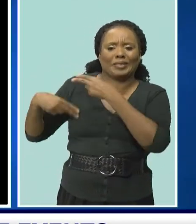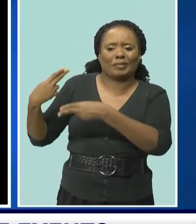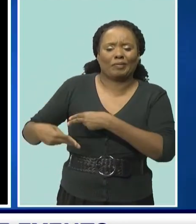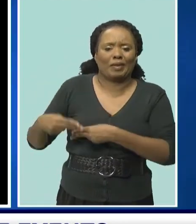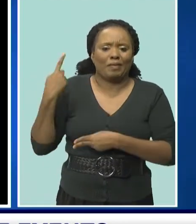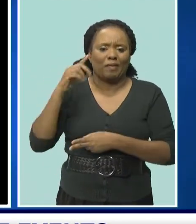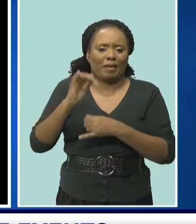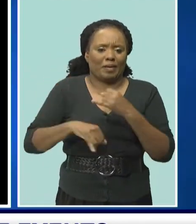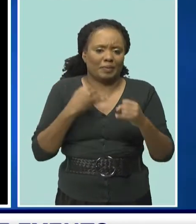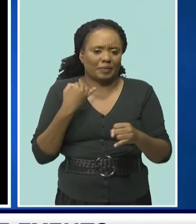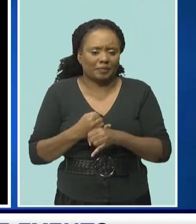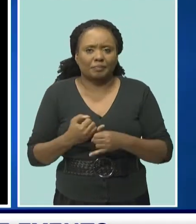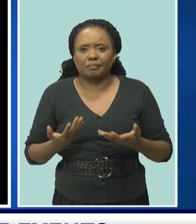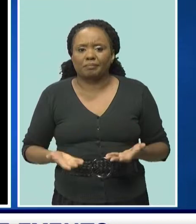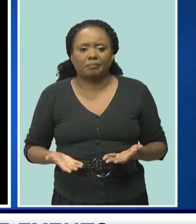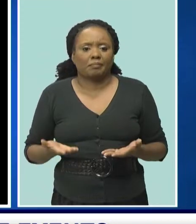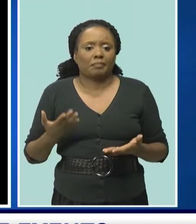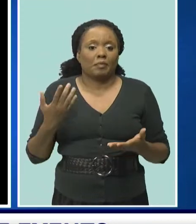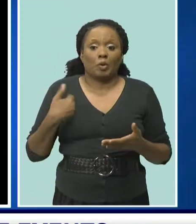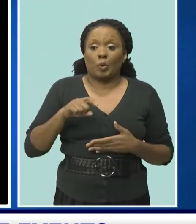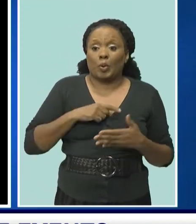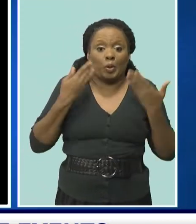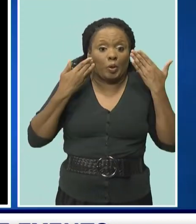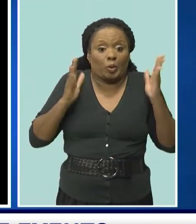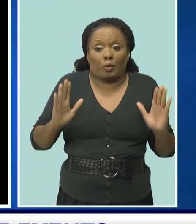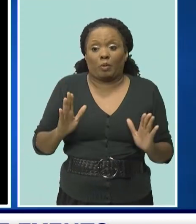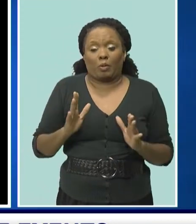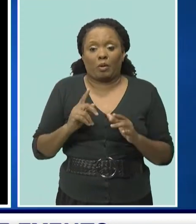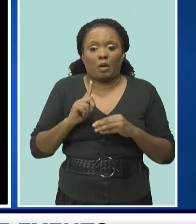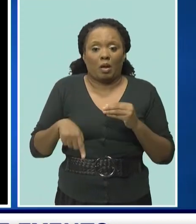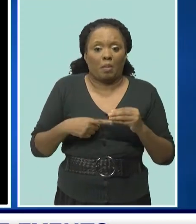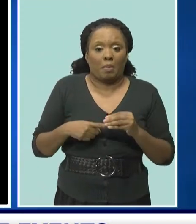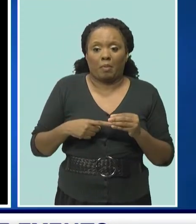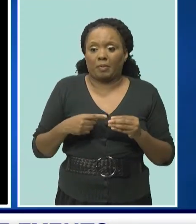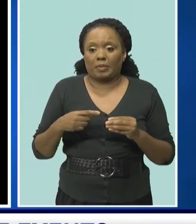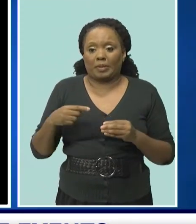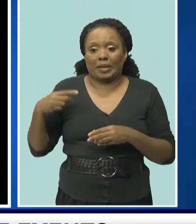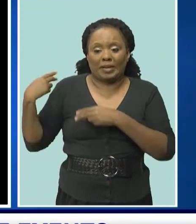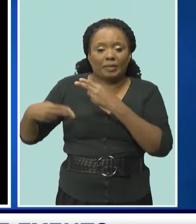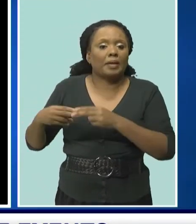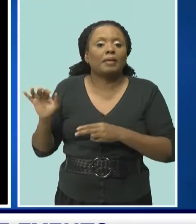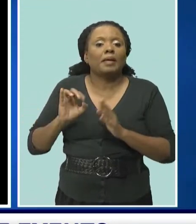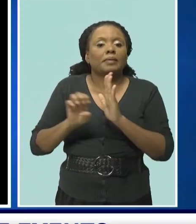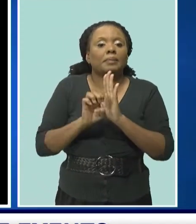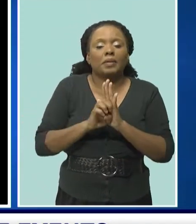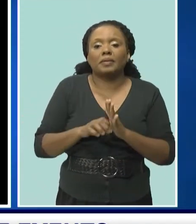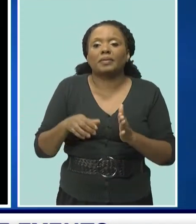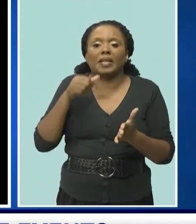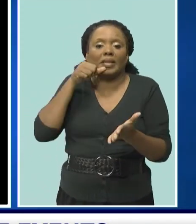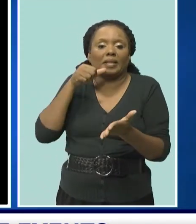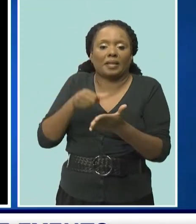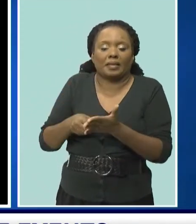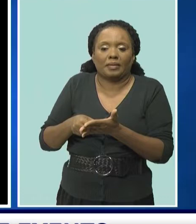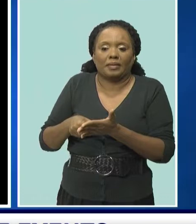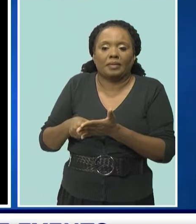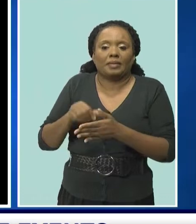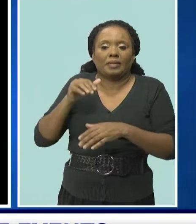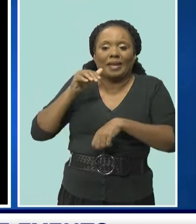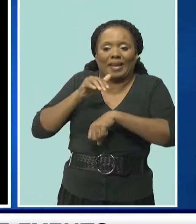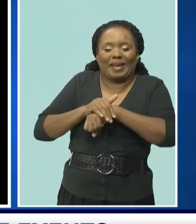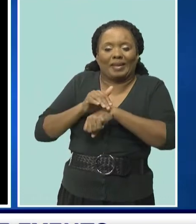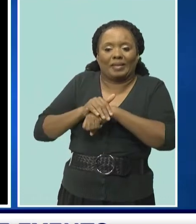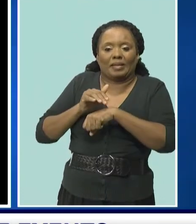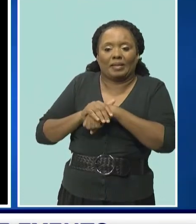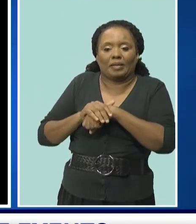generally take for granted or don't know enough about. So, for example, the letter that was sent from Buckingham Palace to then Premier and then